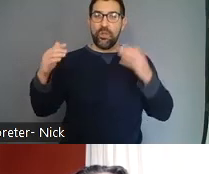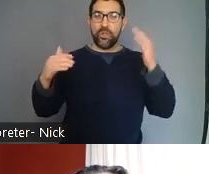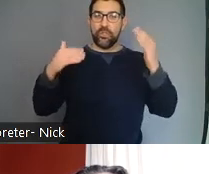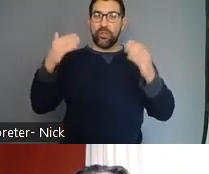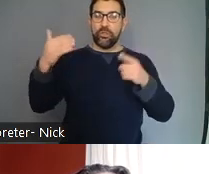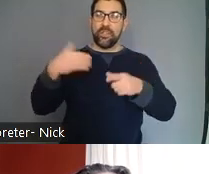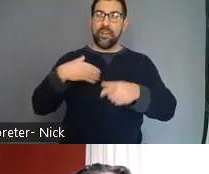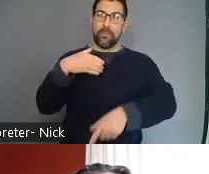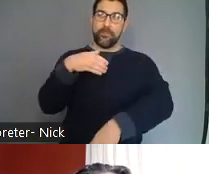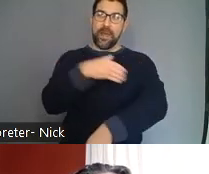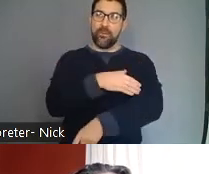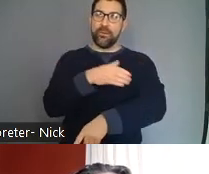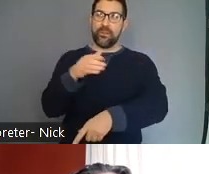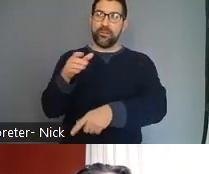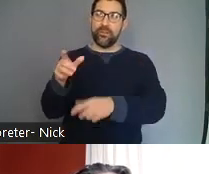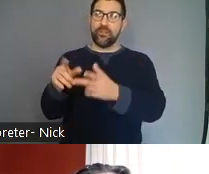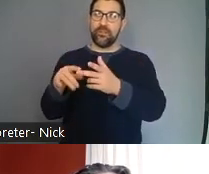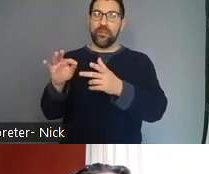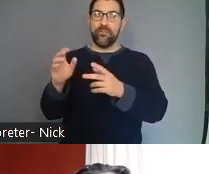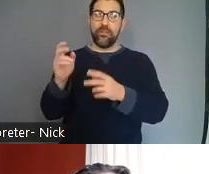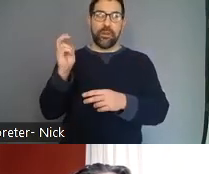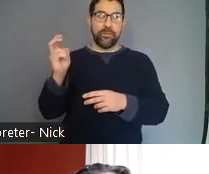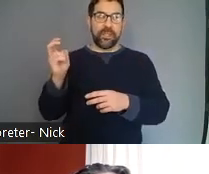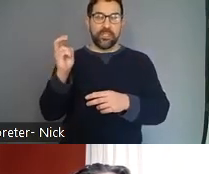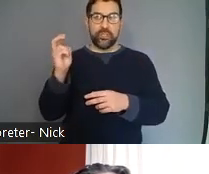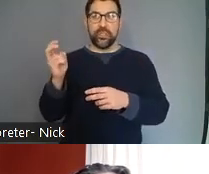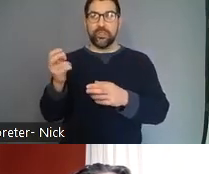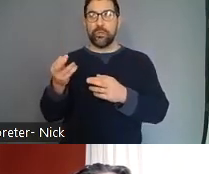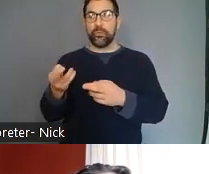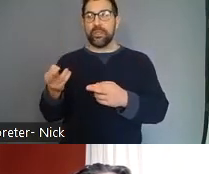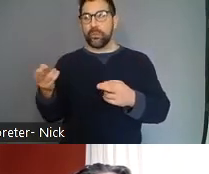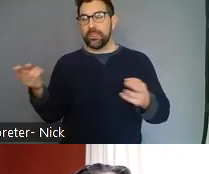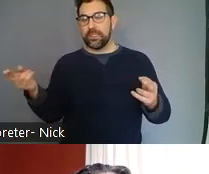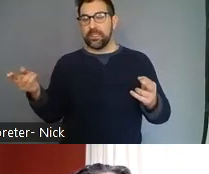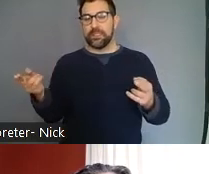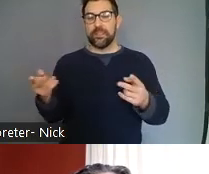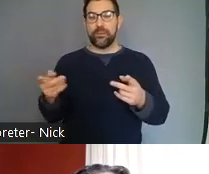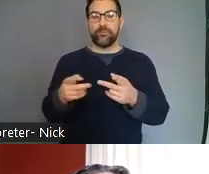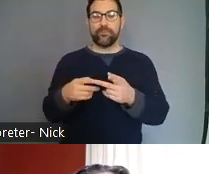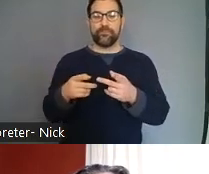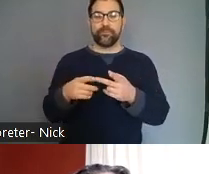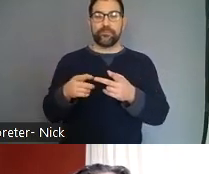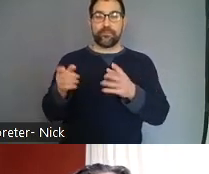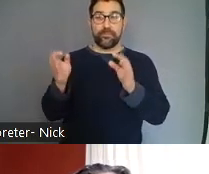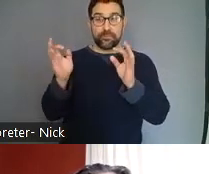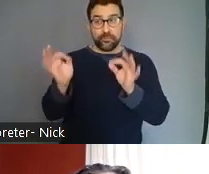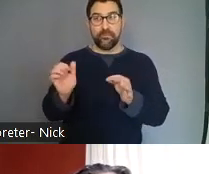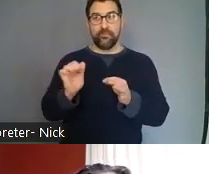power aren't. So whether that's transportation, whether that's resources, that's definitely